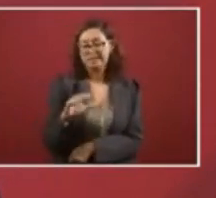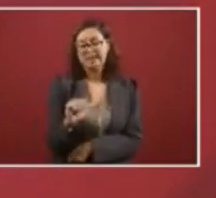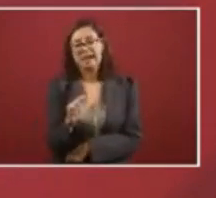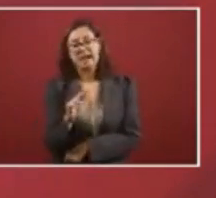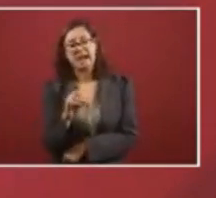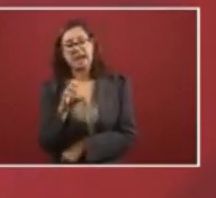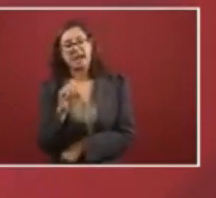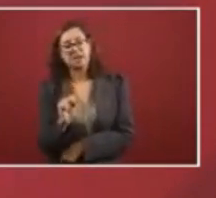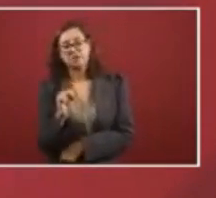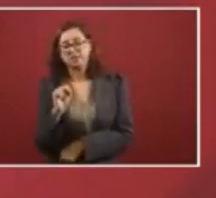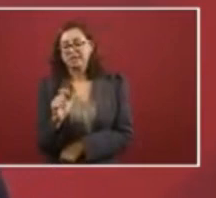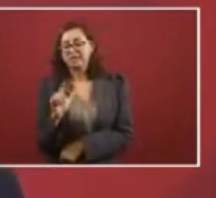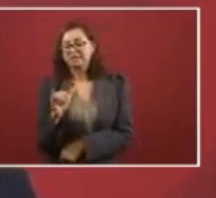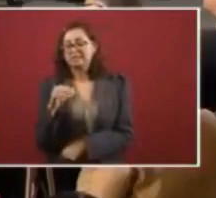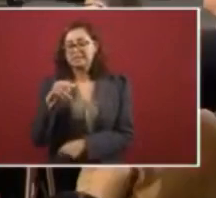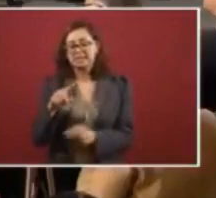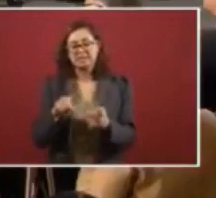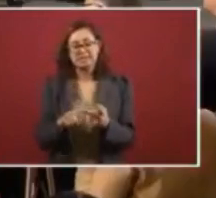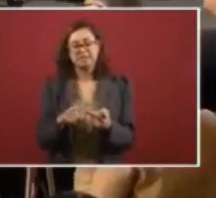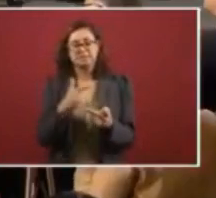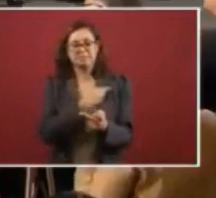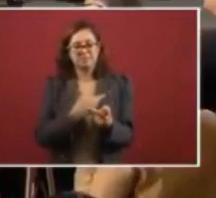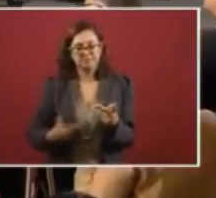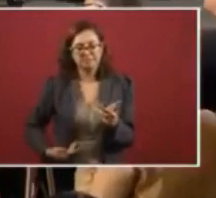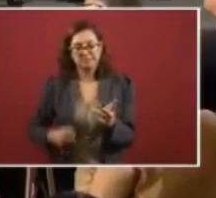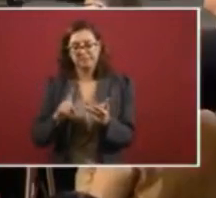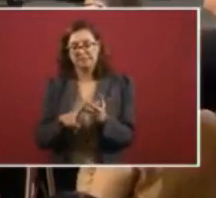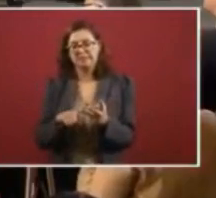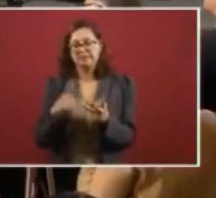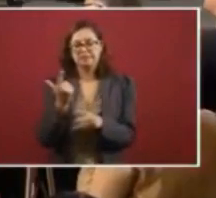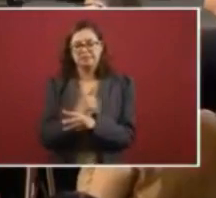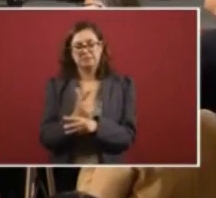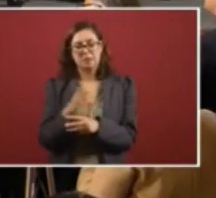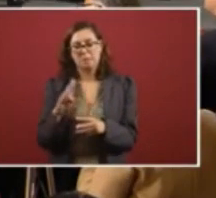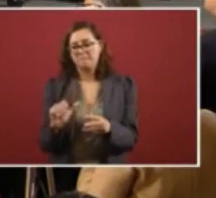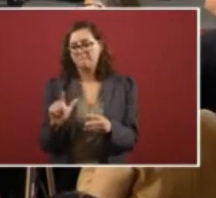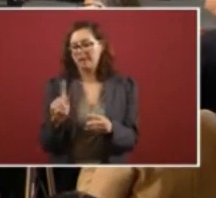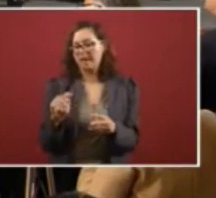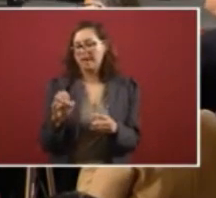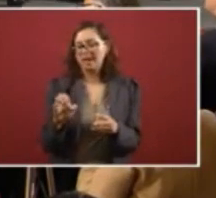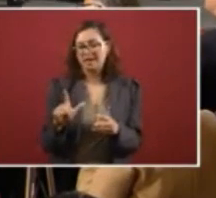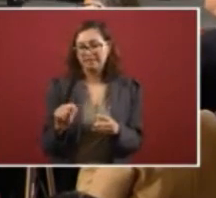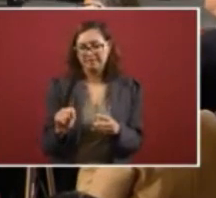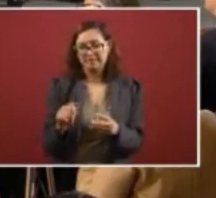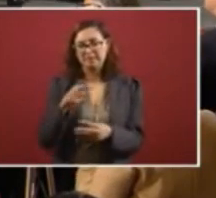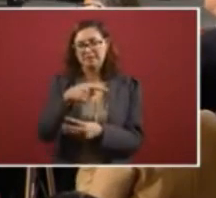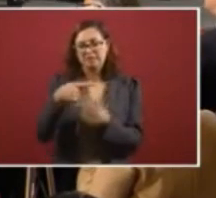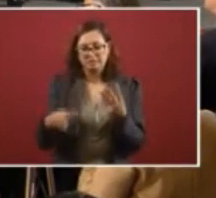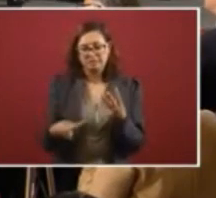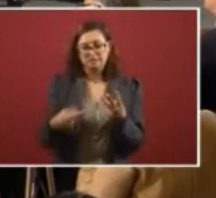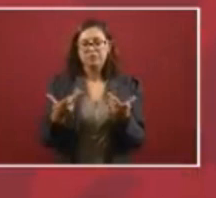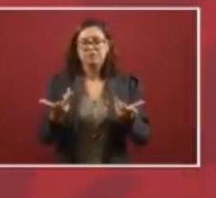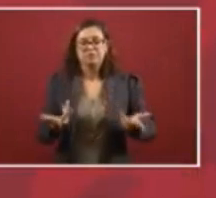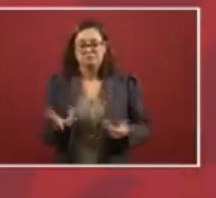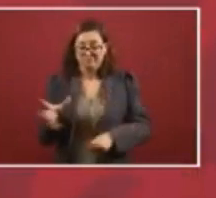edge. And the president, and it